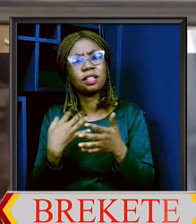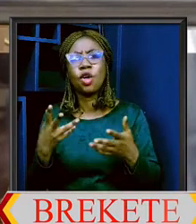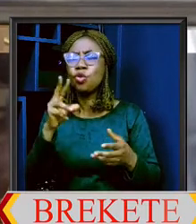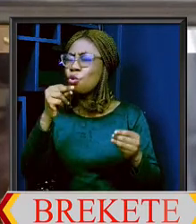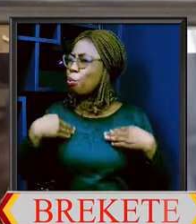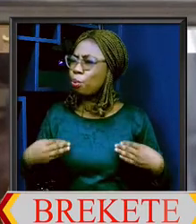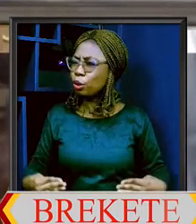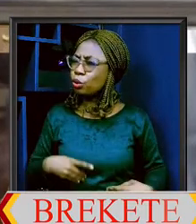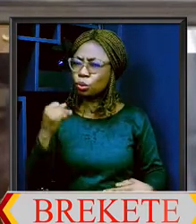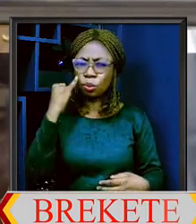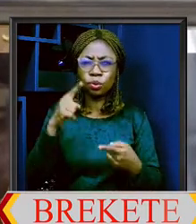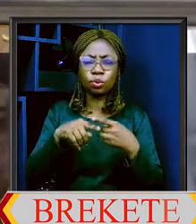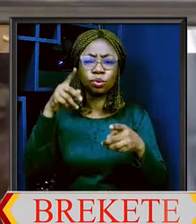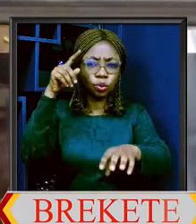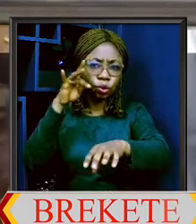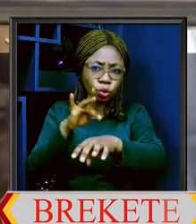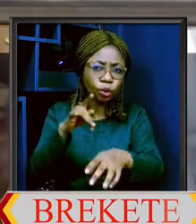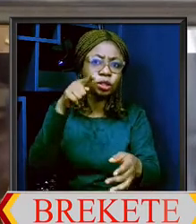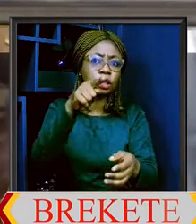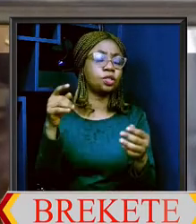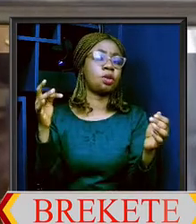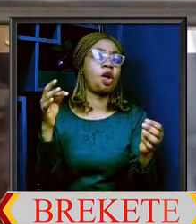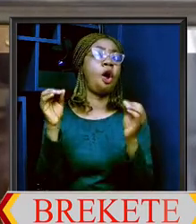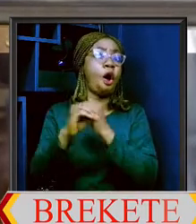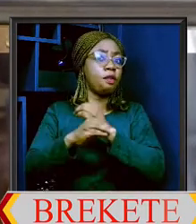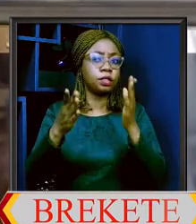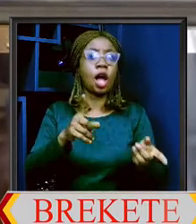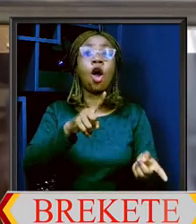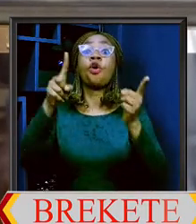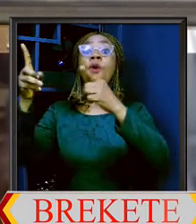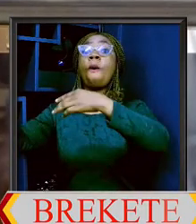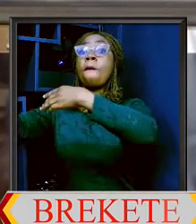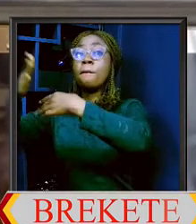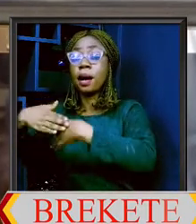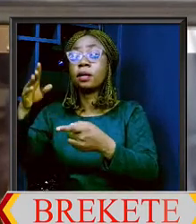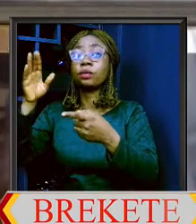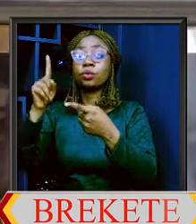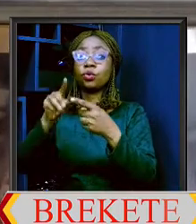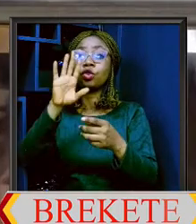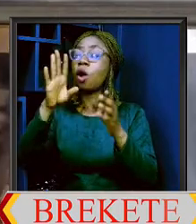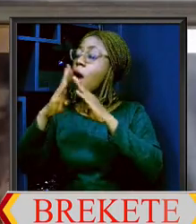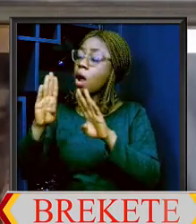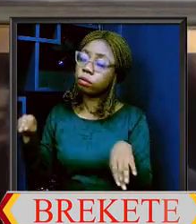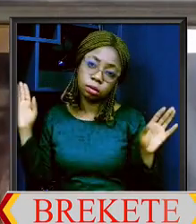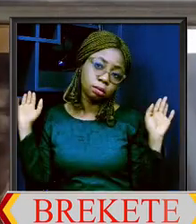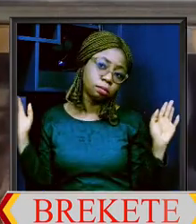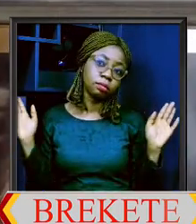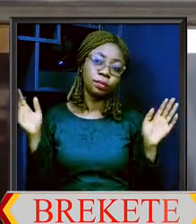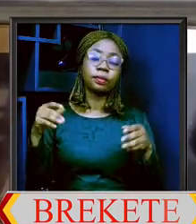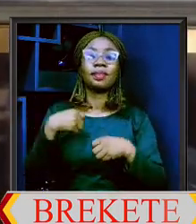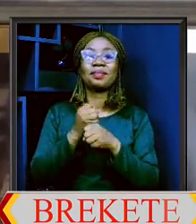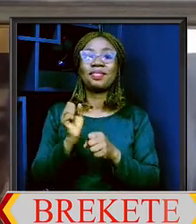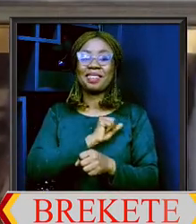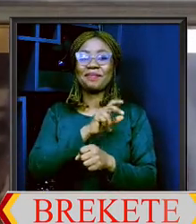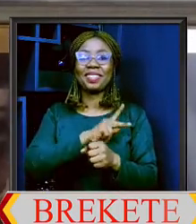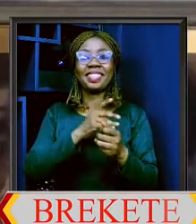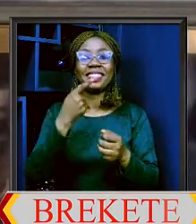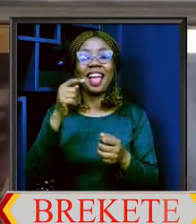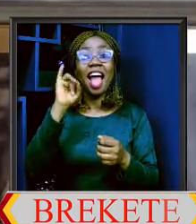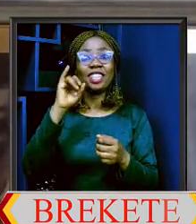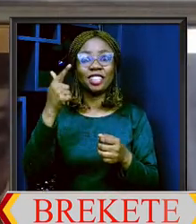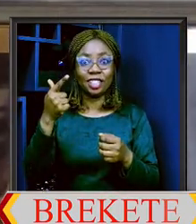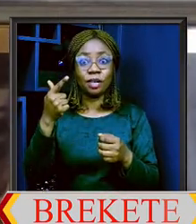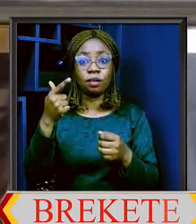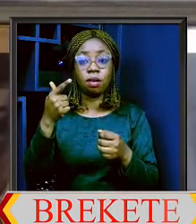nobody should touch this officer go back to your apartment let's appreciate I say some of the